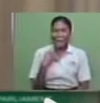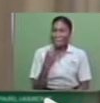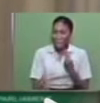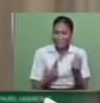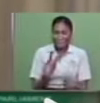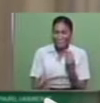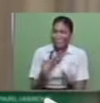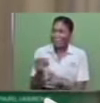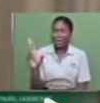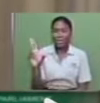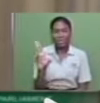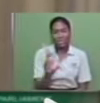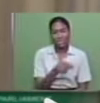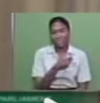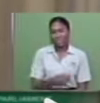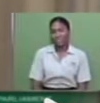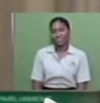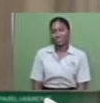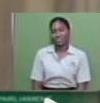So that you're going to have